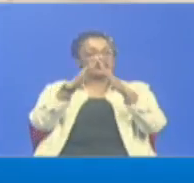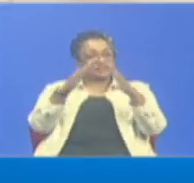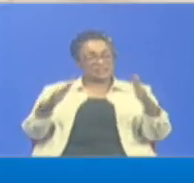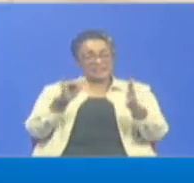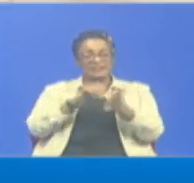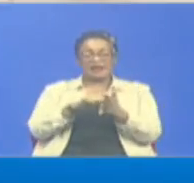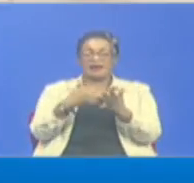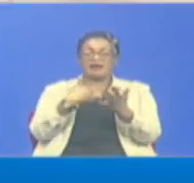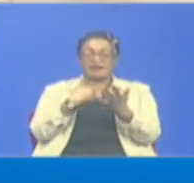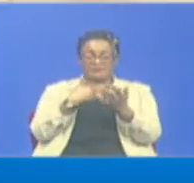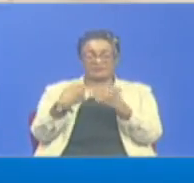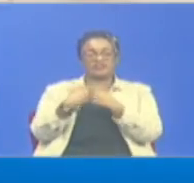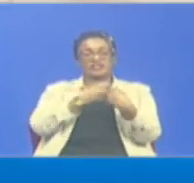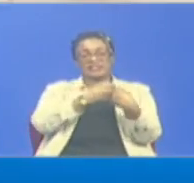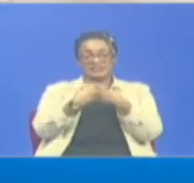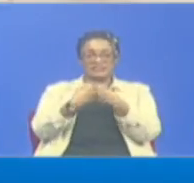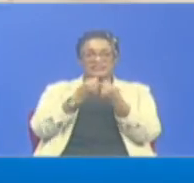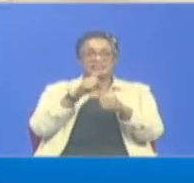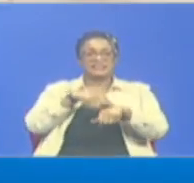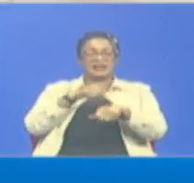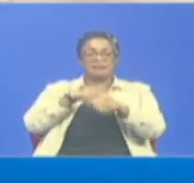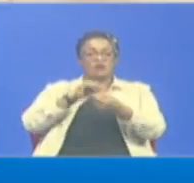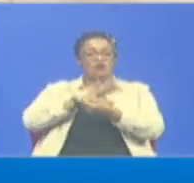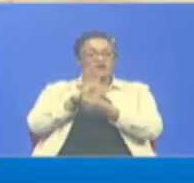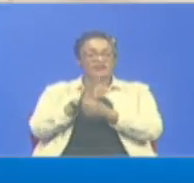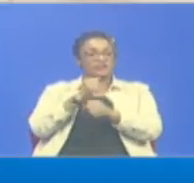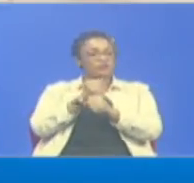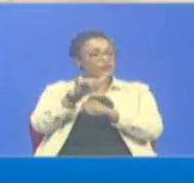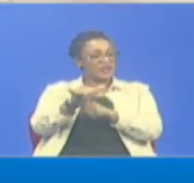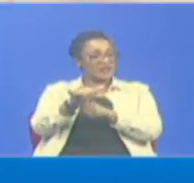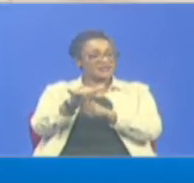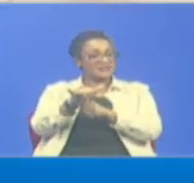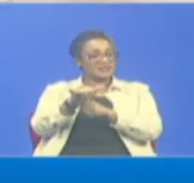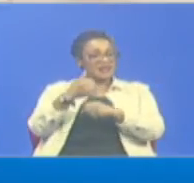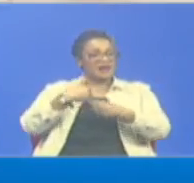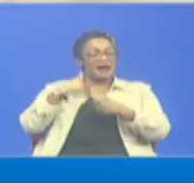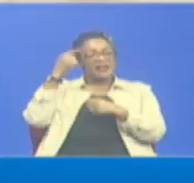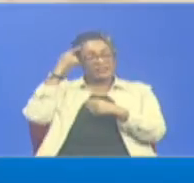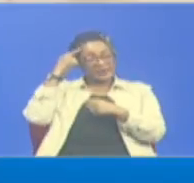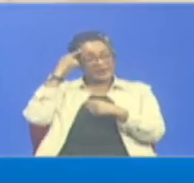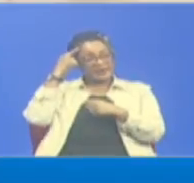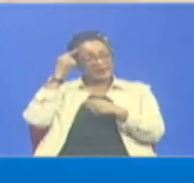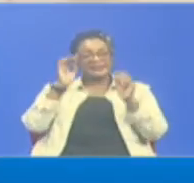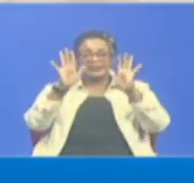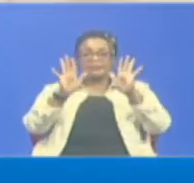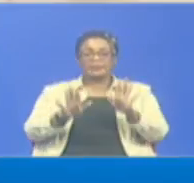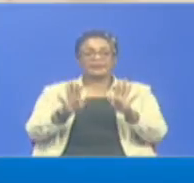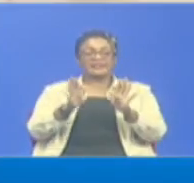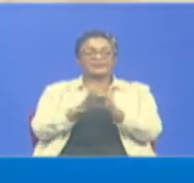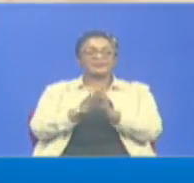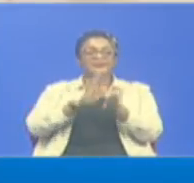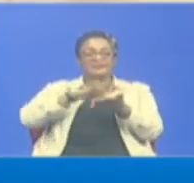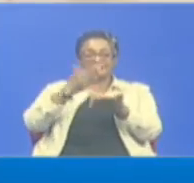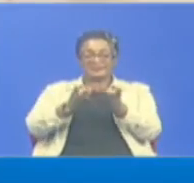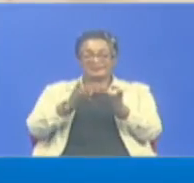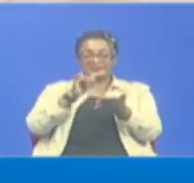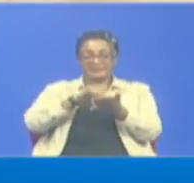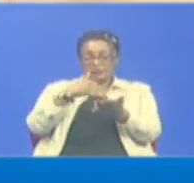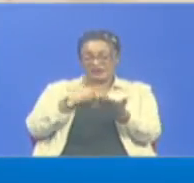challenges during this COVID time to be able to do so. I think it's actually very important with the funding that we have